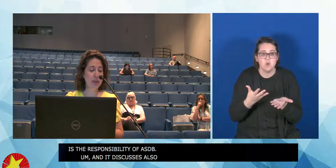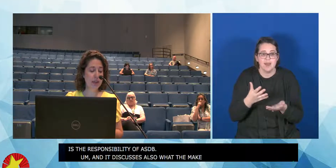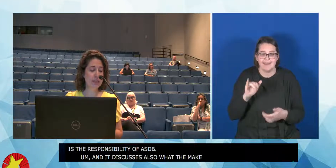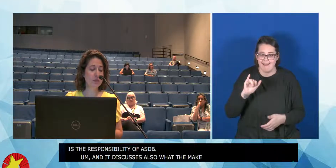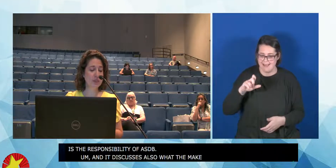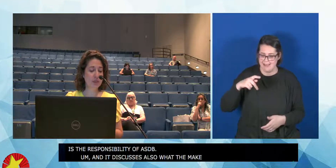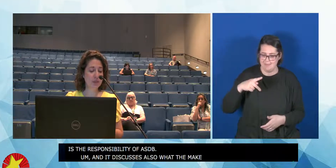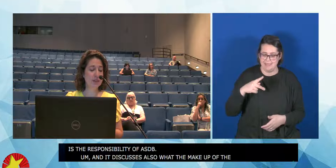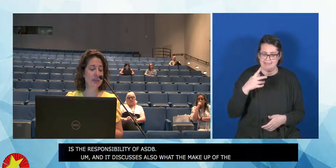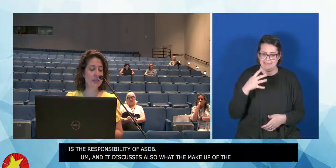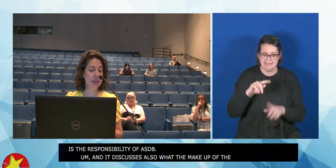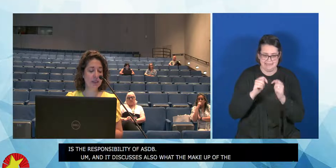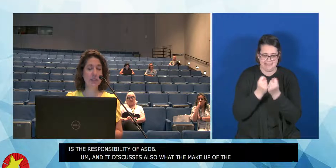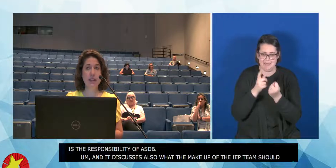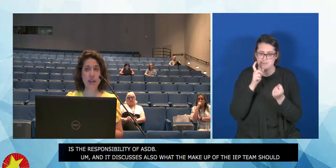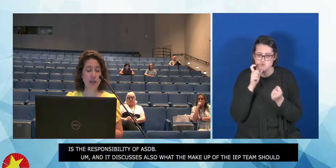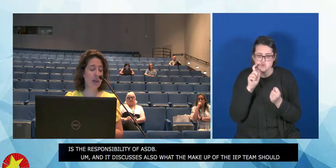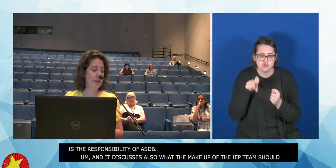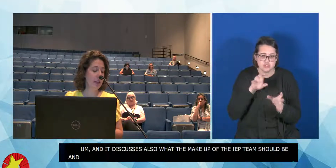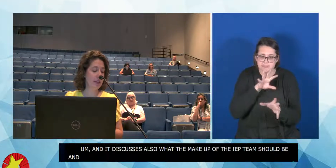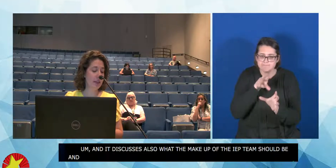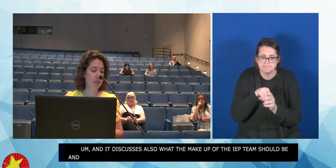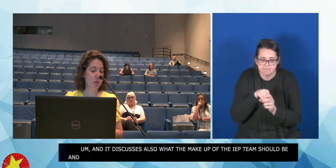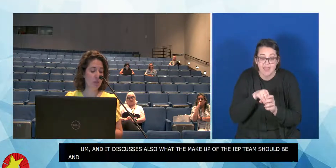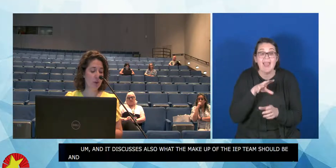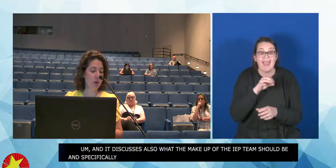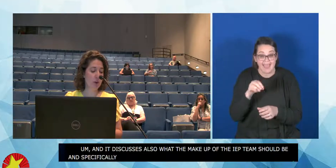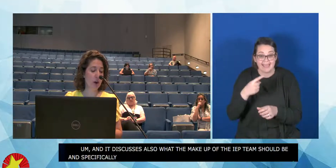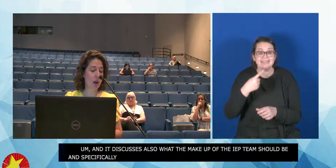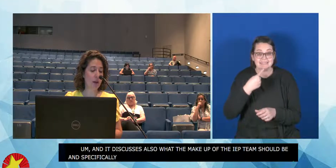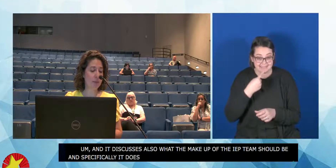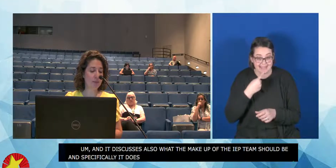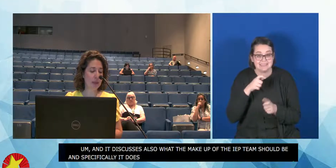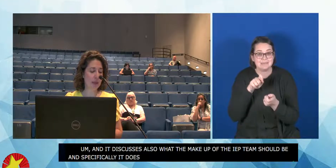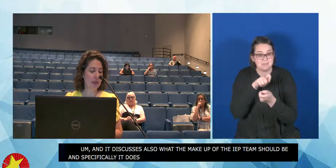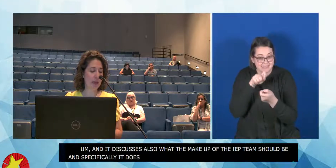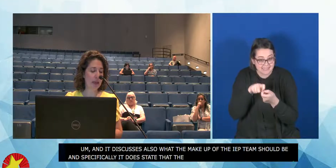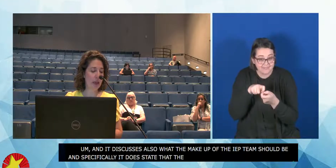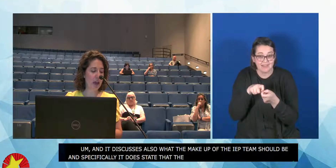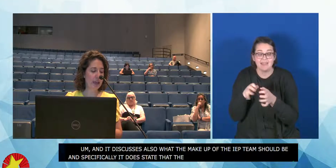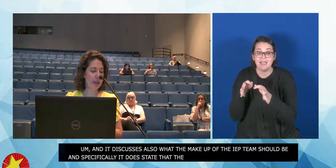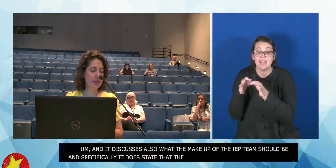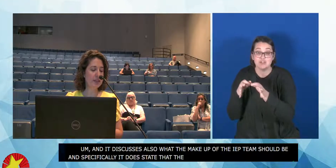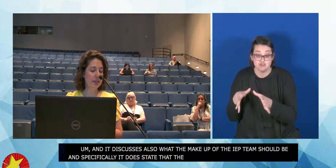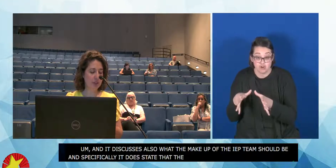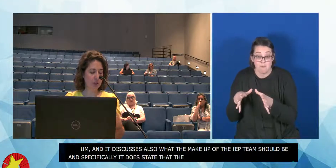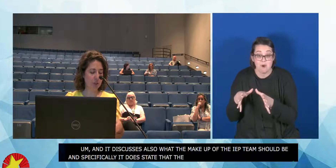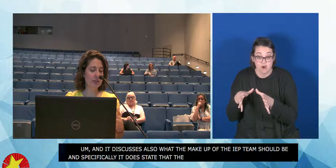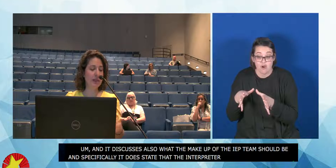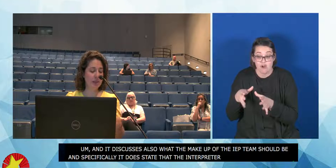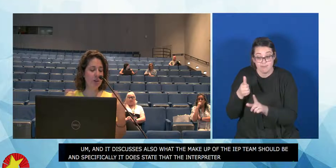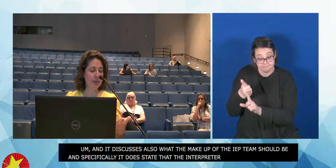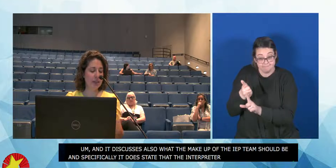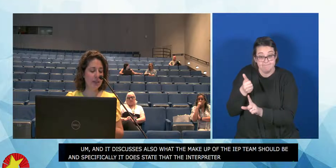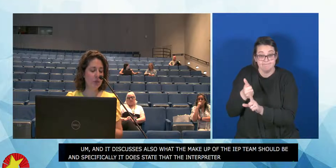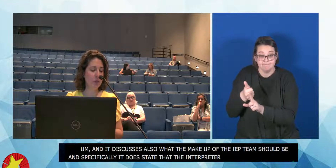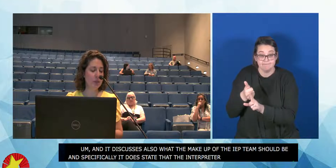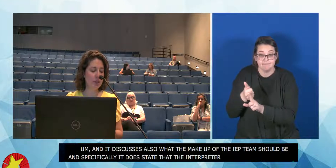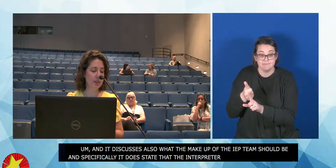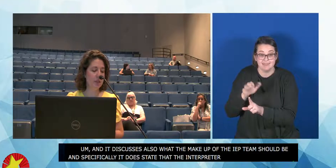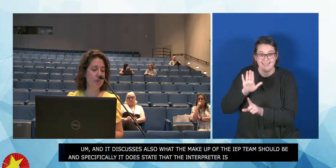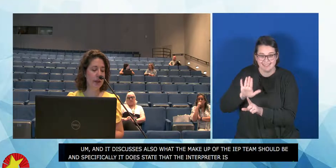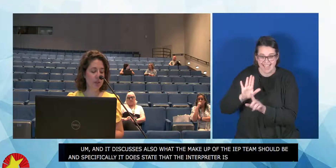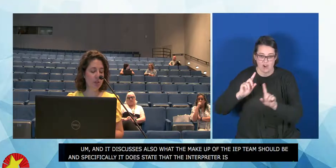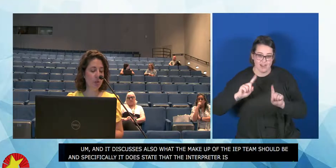should be, and specifically it does state that the interpreter is considered, that their attendance would